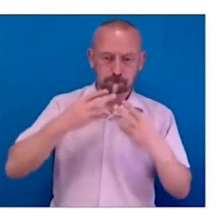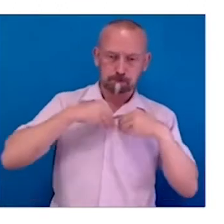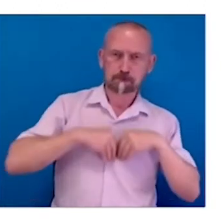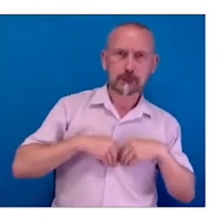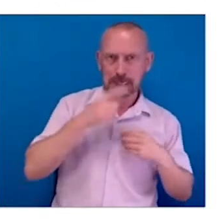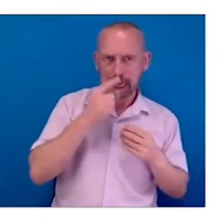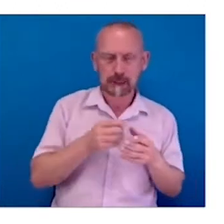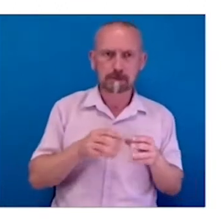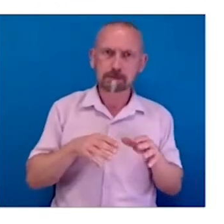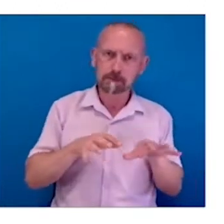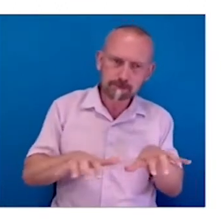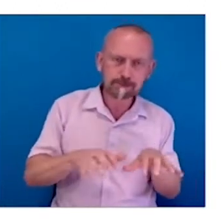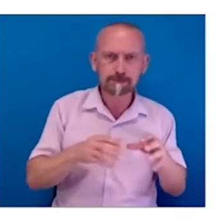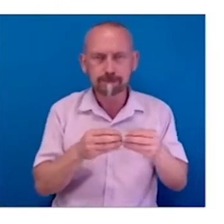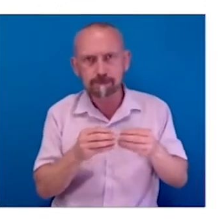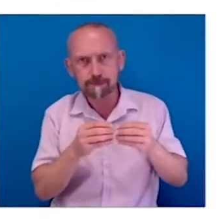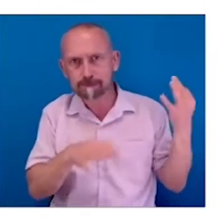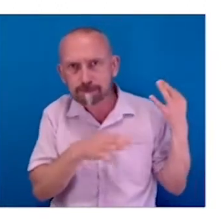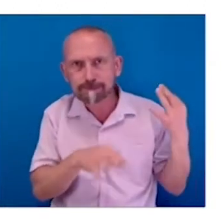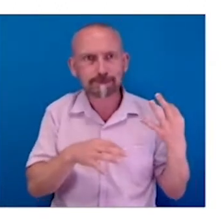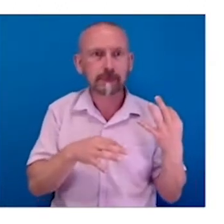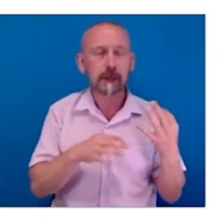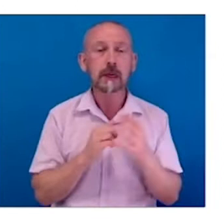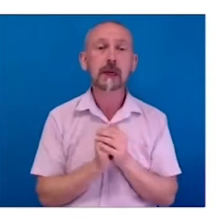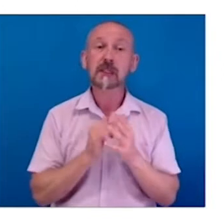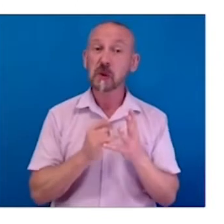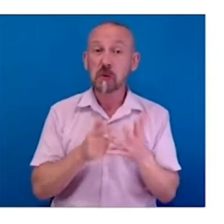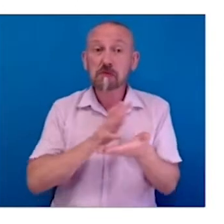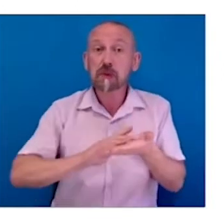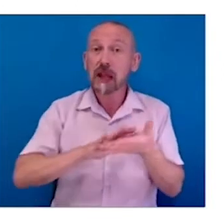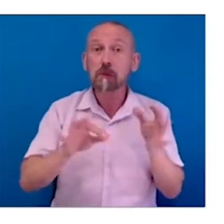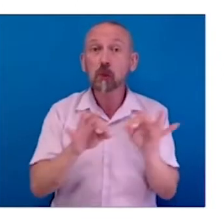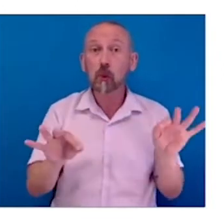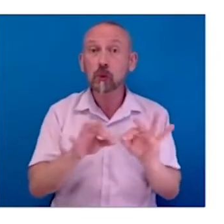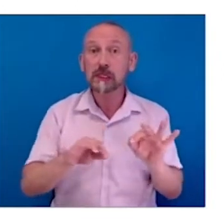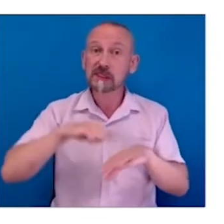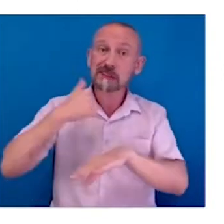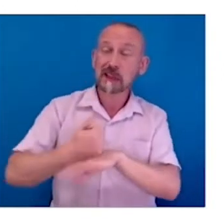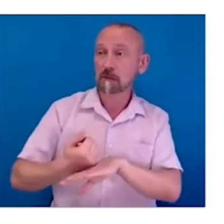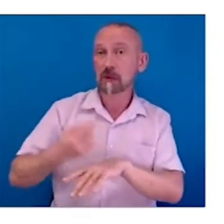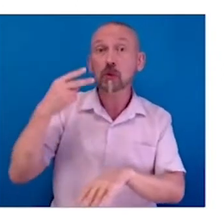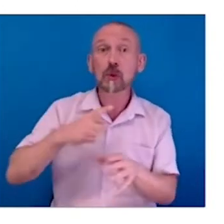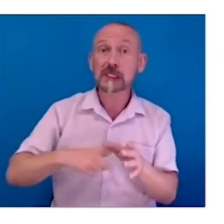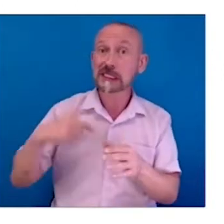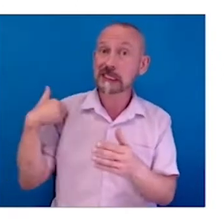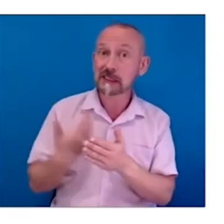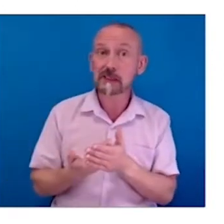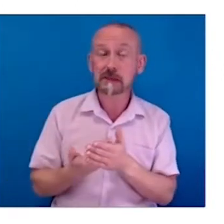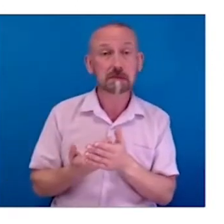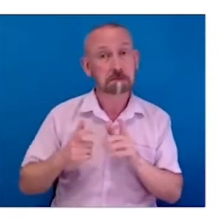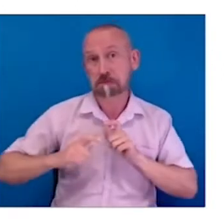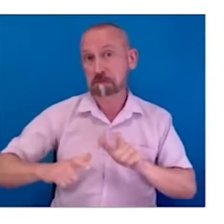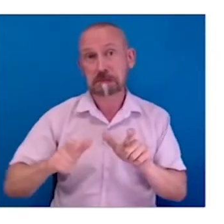The Braille music code has been very little altered in the almost 200 years since Louis Braille devised